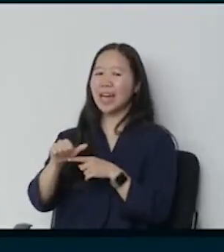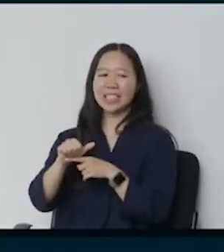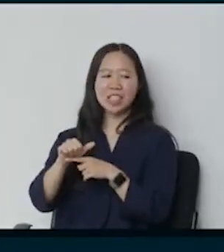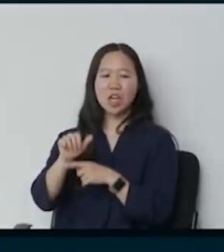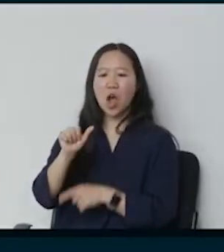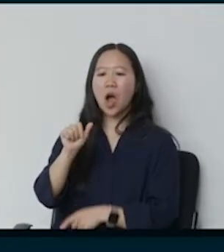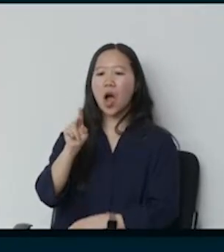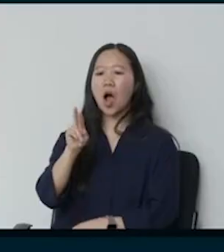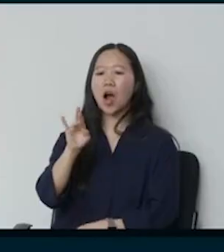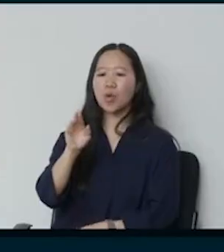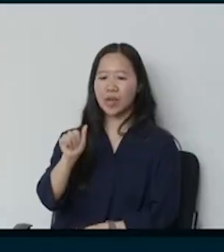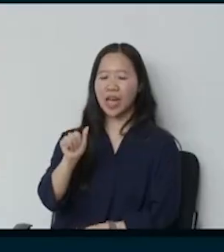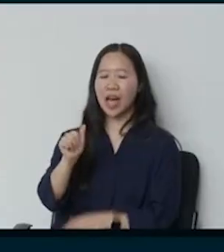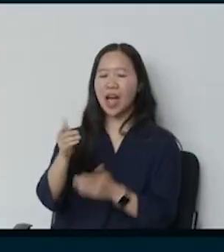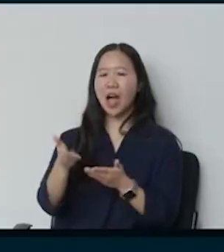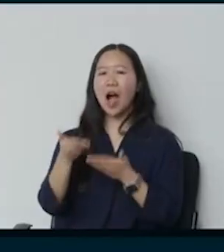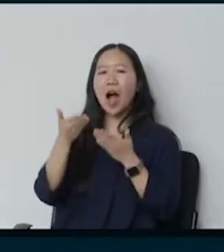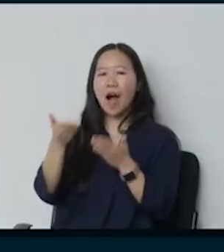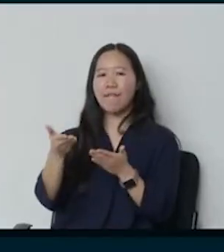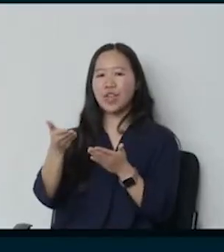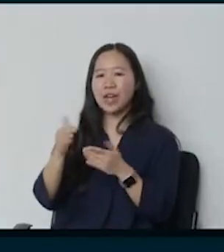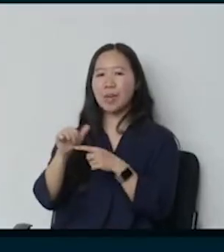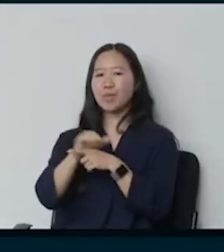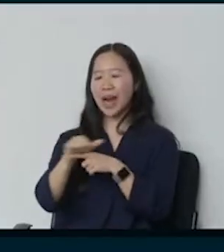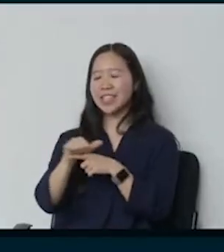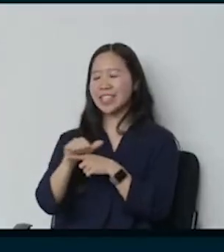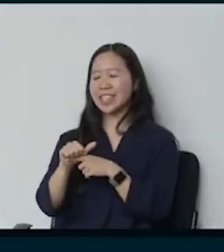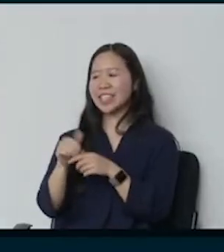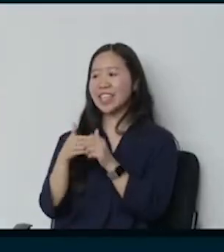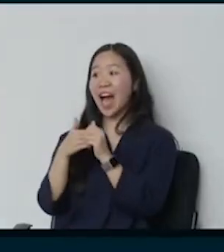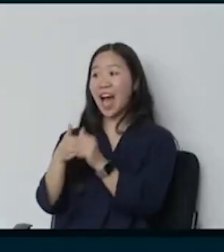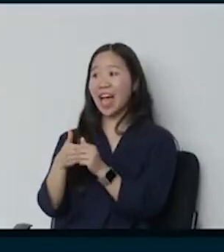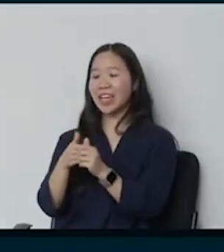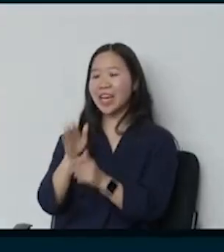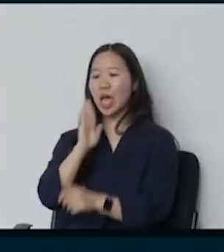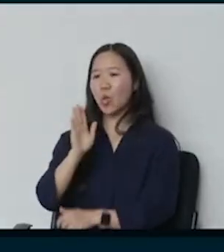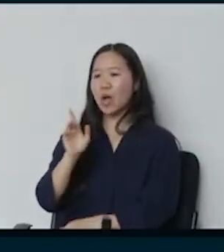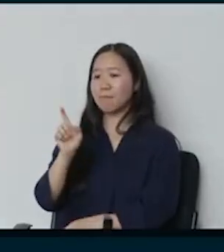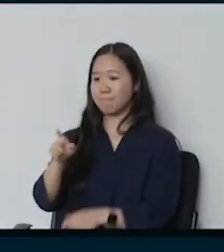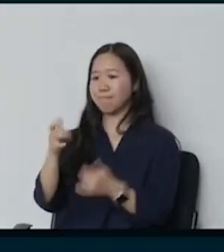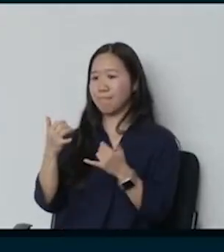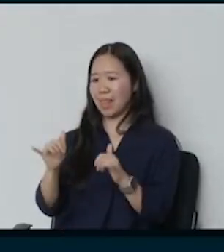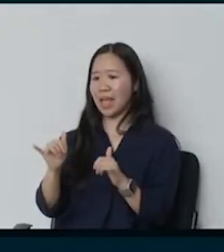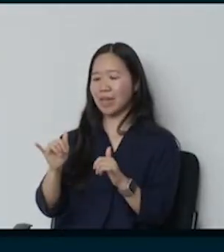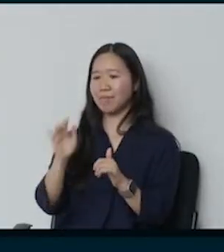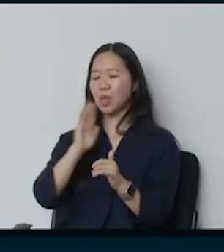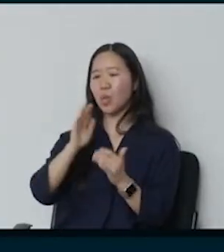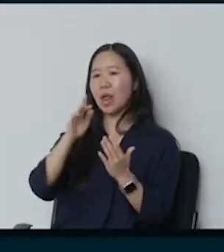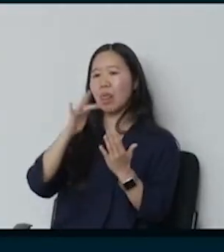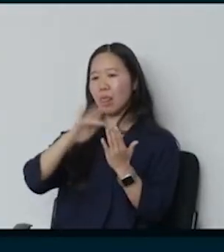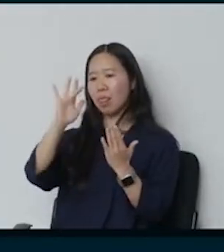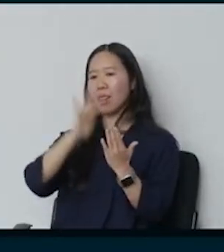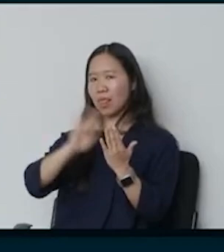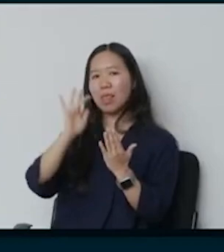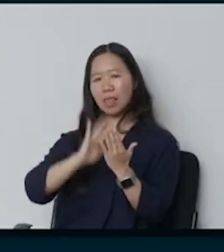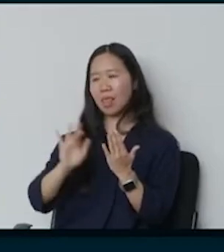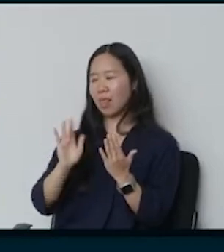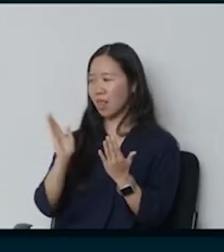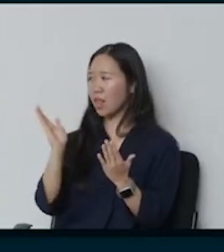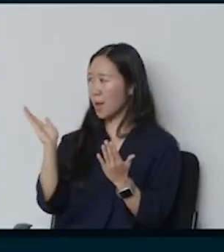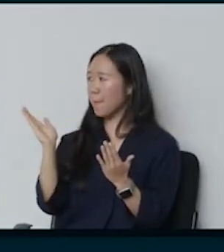that. ARIA Authoring Practices Guide. And I'm going to press play here. It's going to scroll down the page. It gives